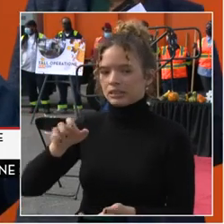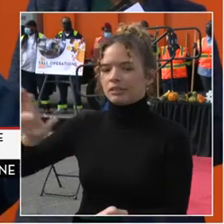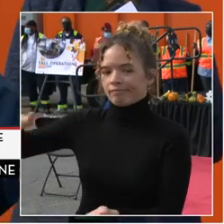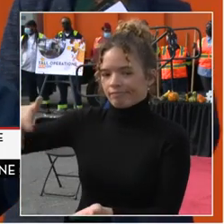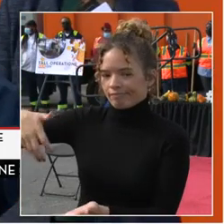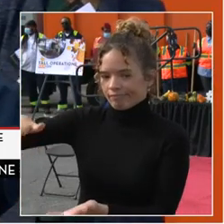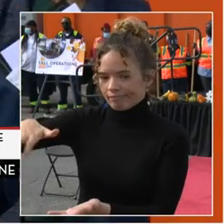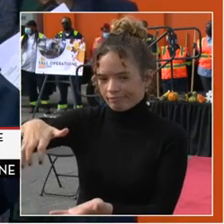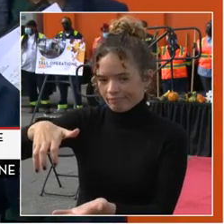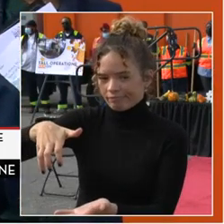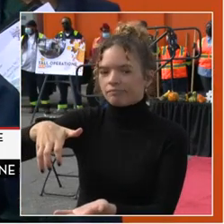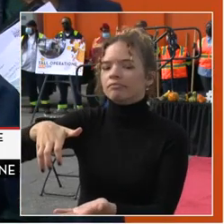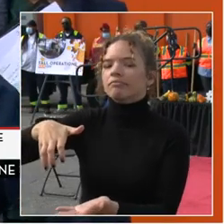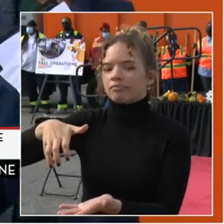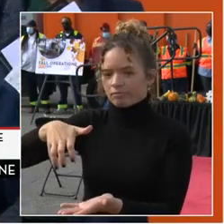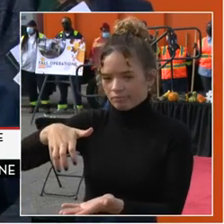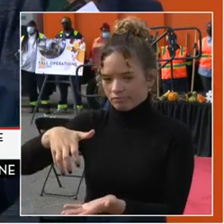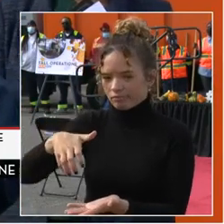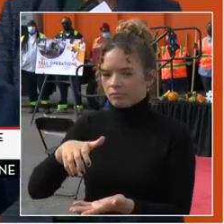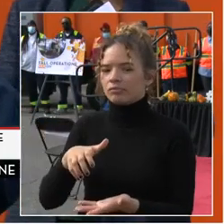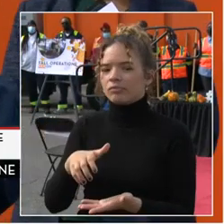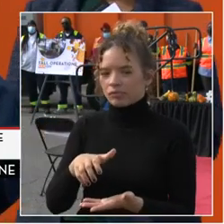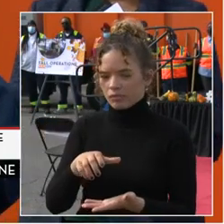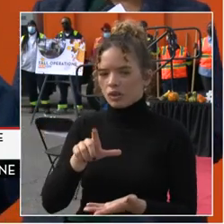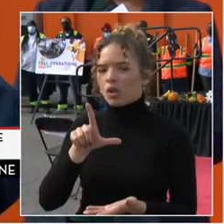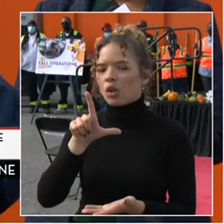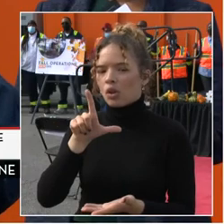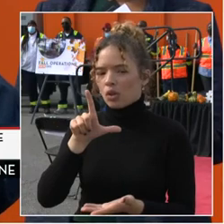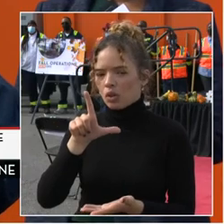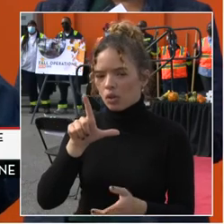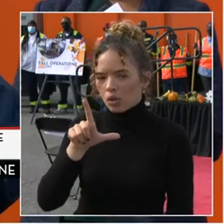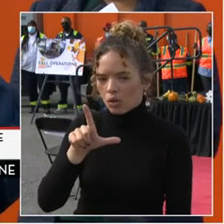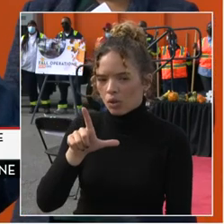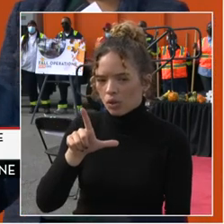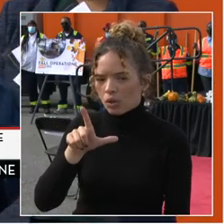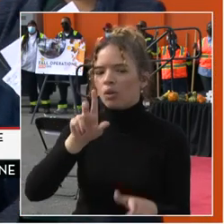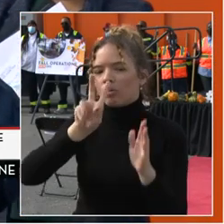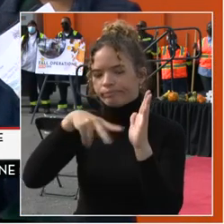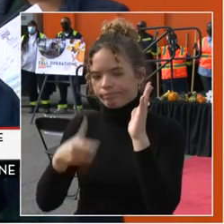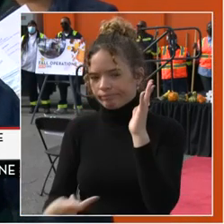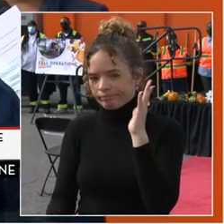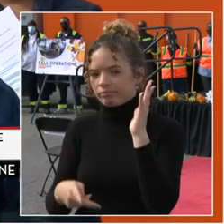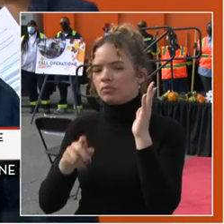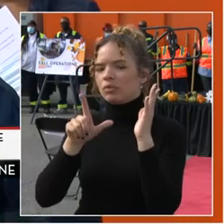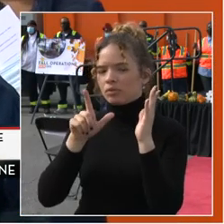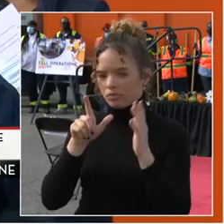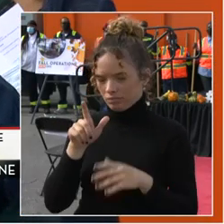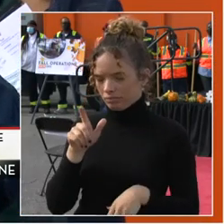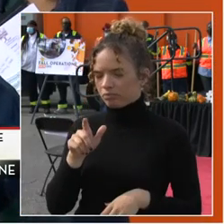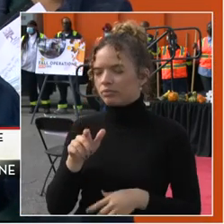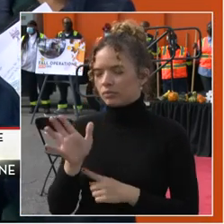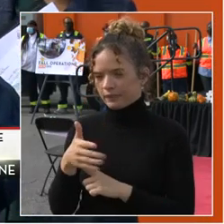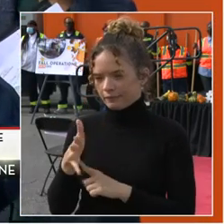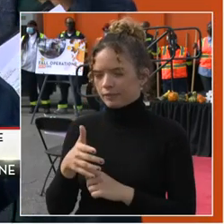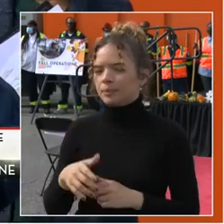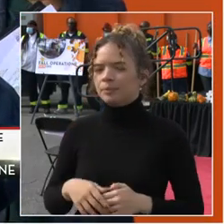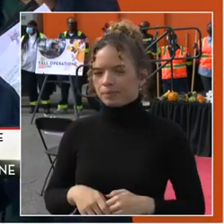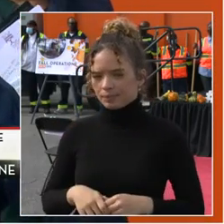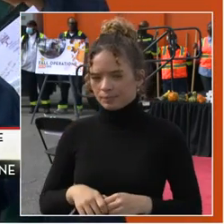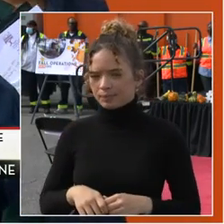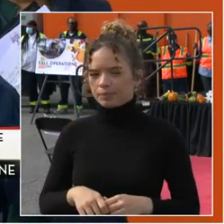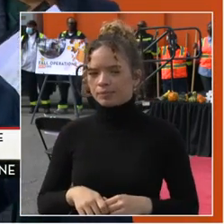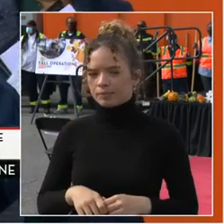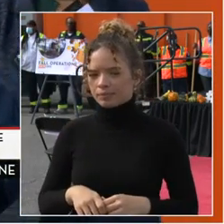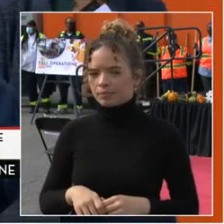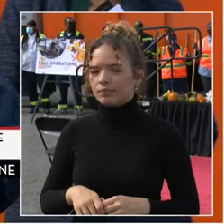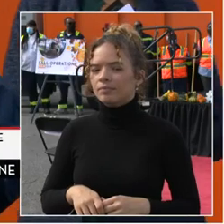curb. DPW crews will then come and vacuum the leaves during your scheduled week of collection. If you choose to bag your